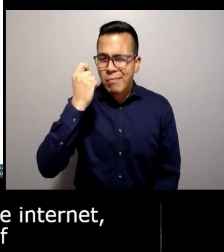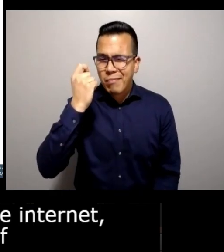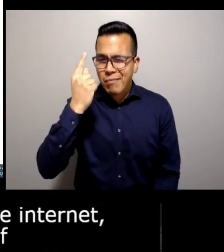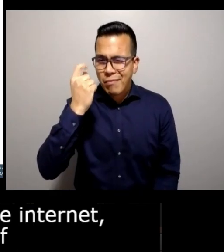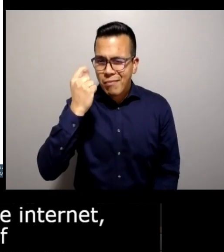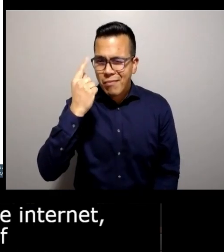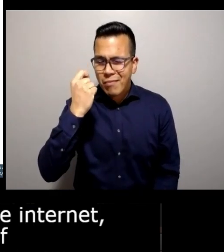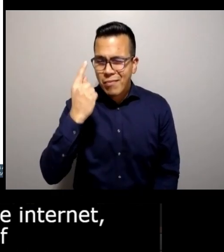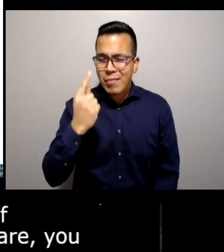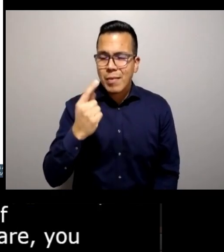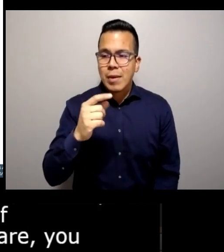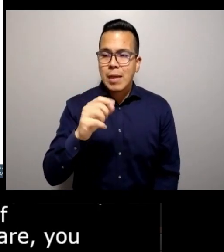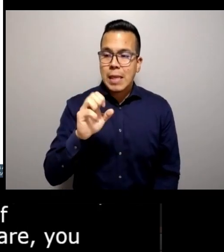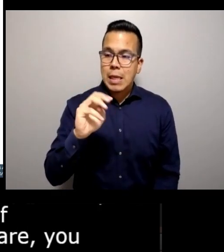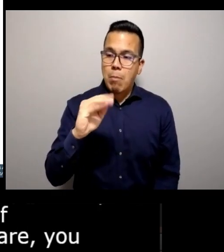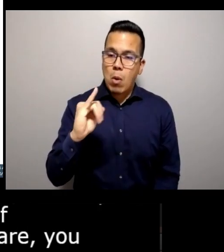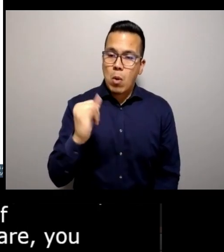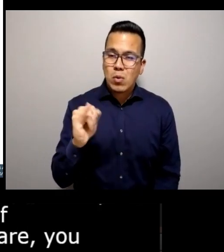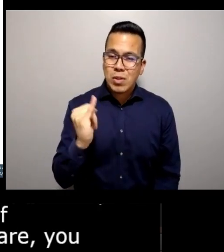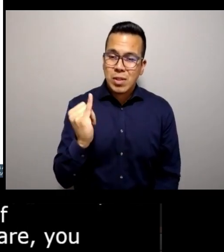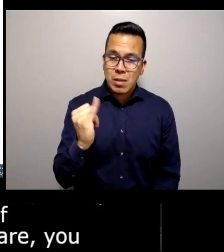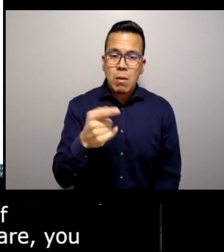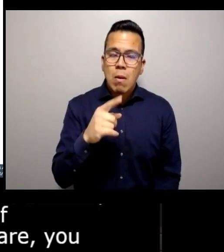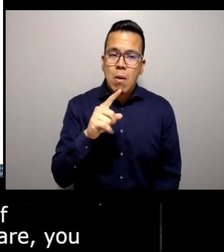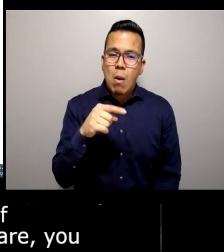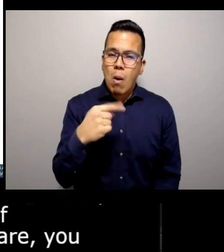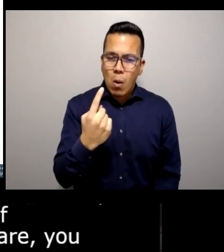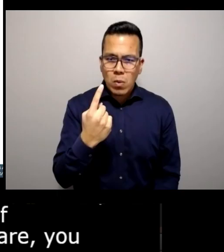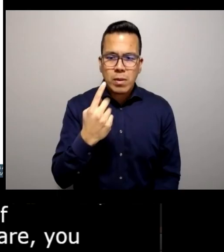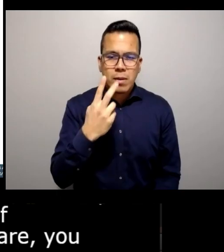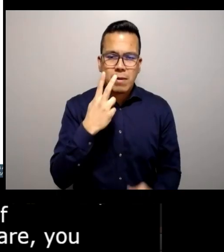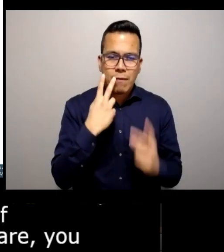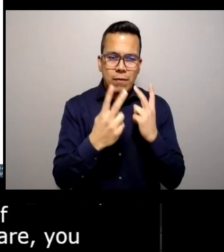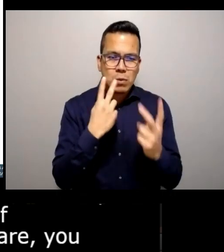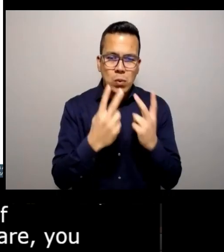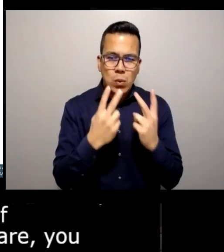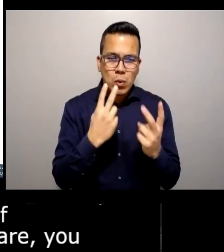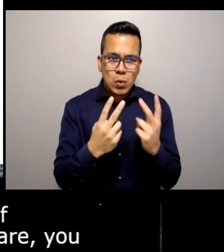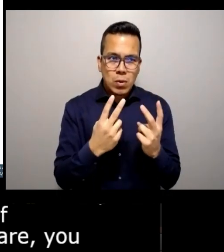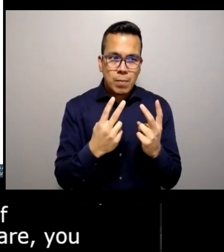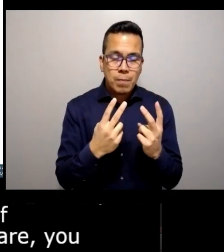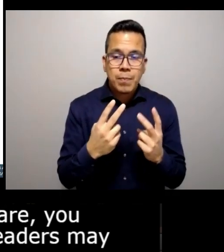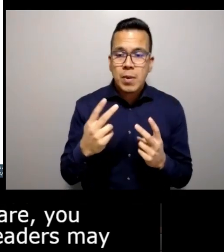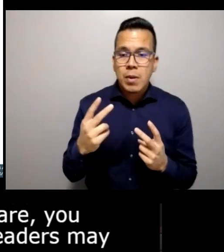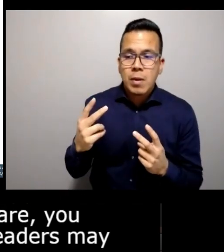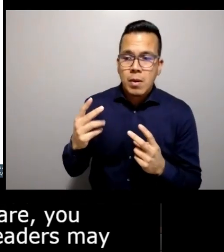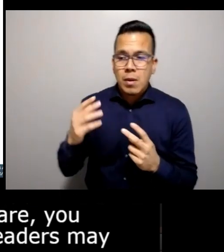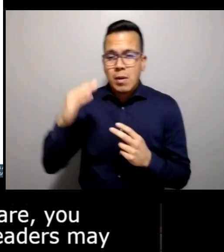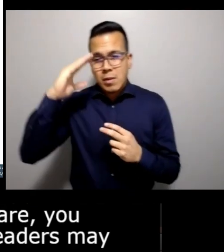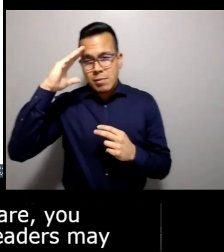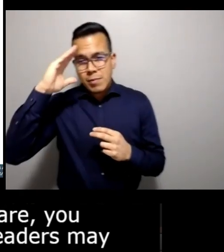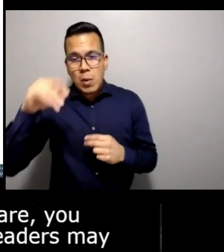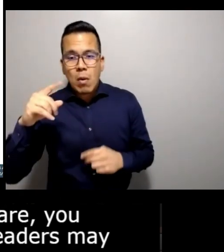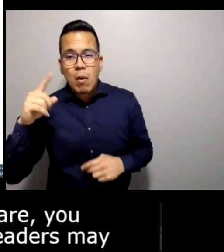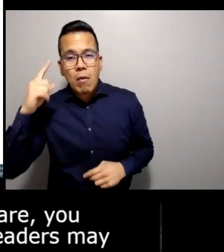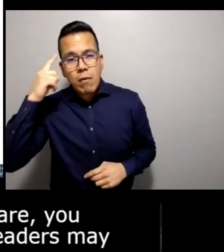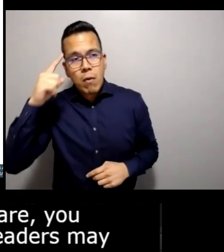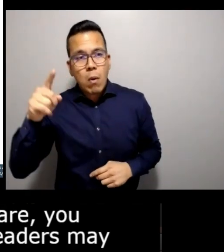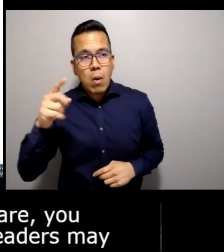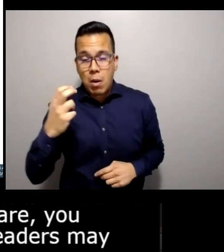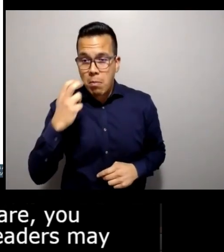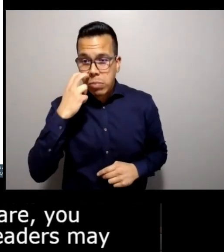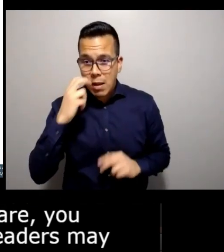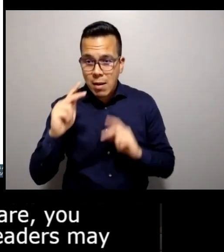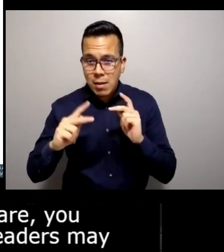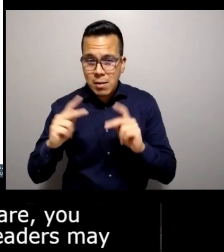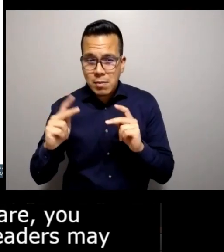visual medium, and screen readers may describe or announce them, but they may not describe them